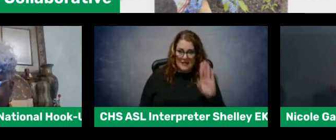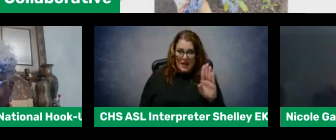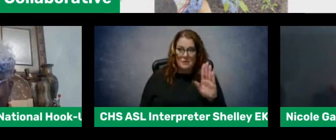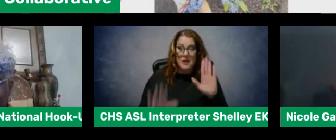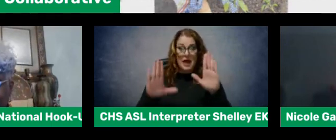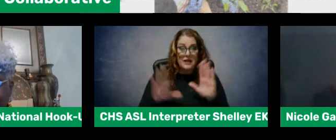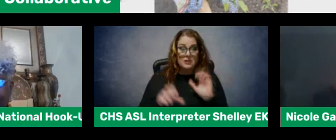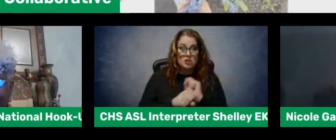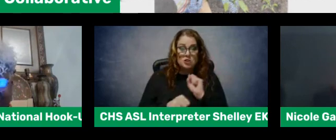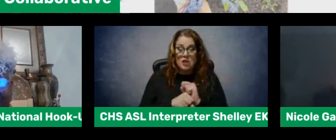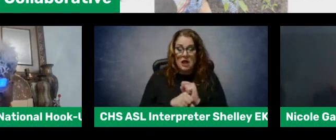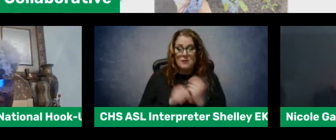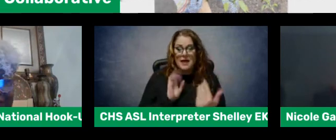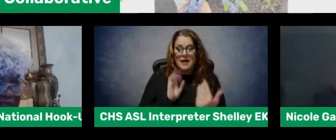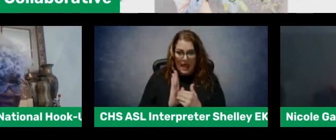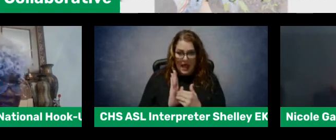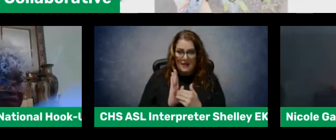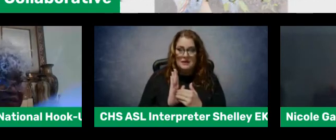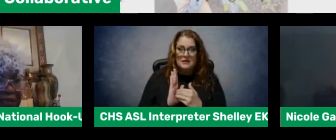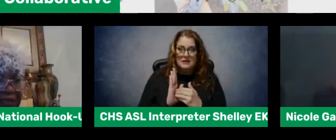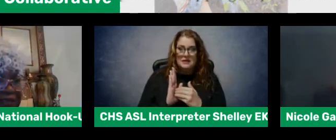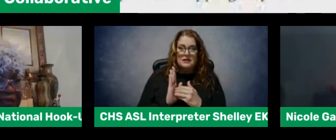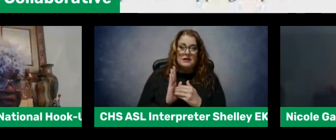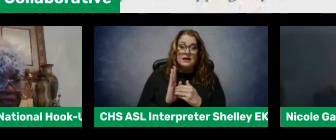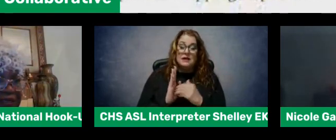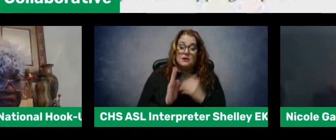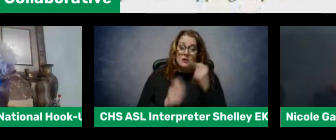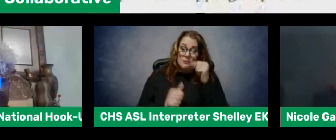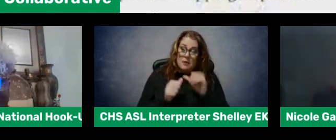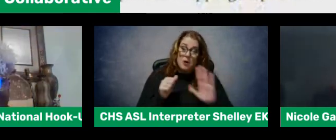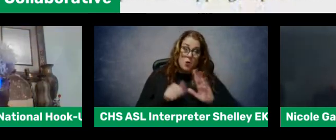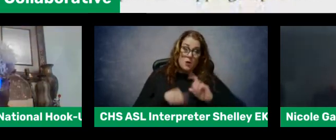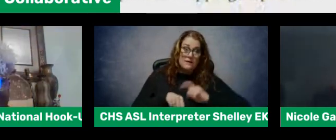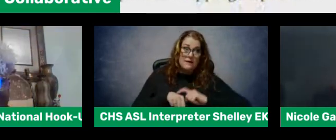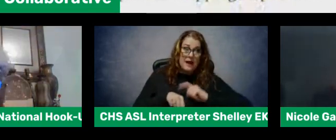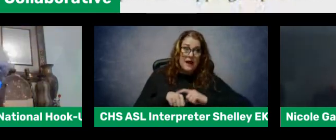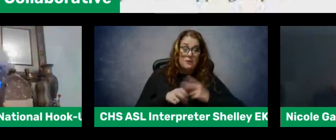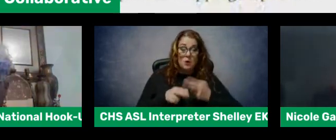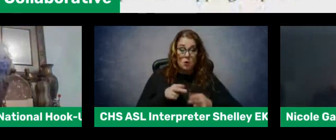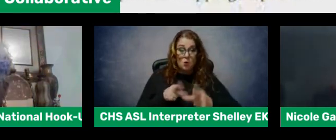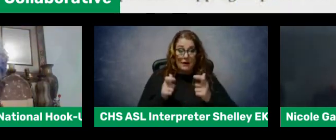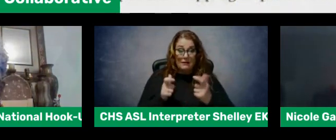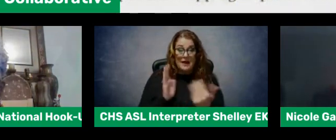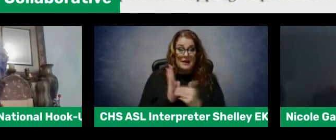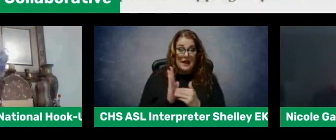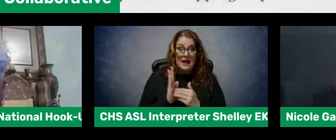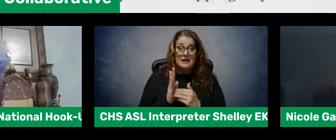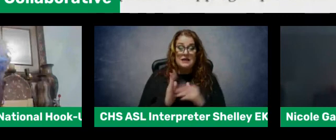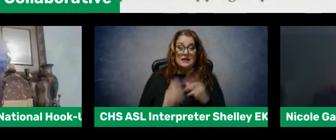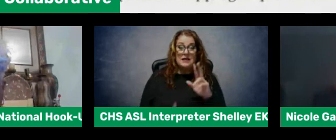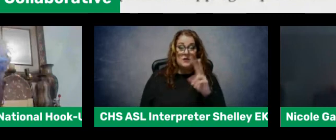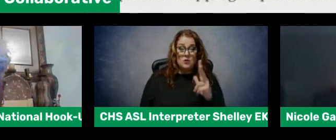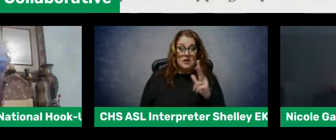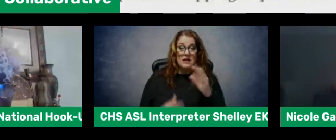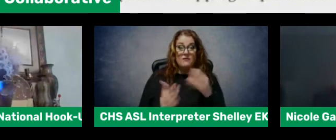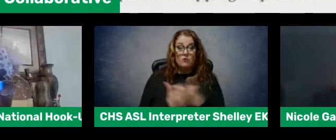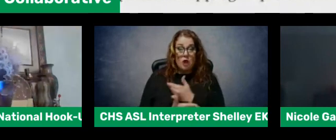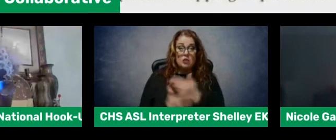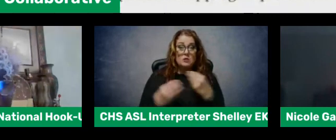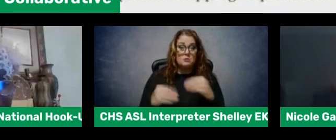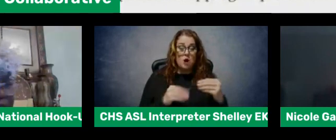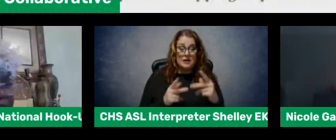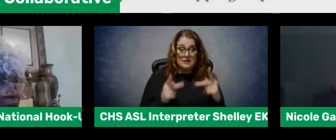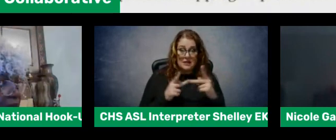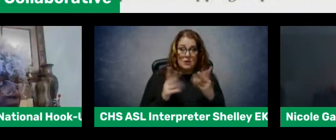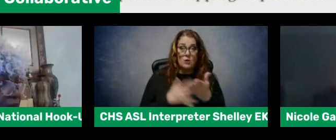job. And just to again be mindful of everyone's time, just quickly, again, I told you 3 fresh market sites. They're all currently going